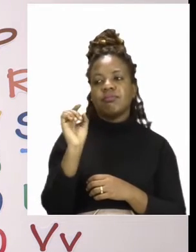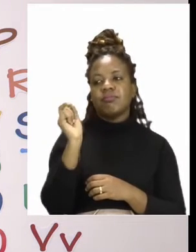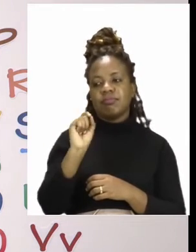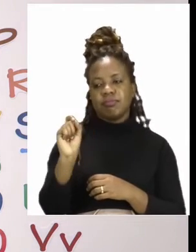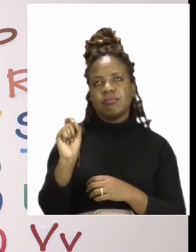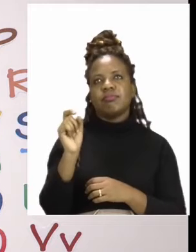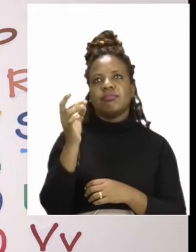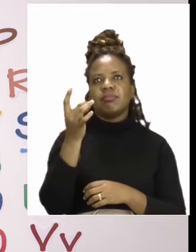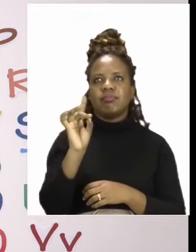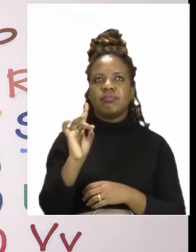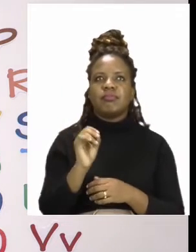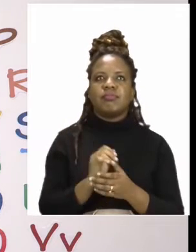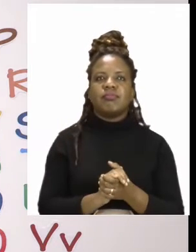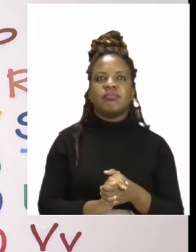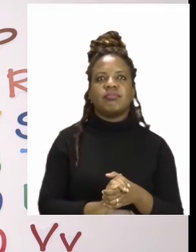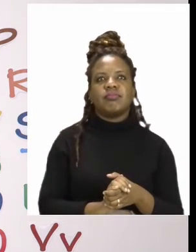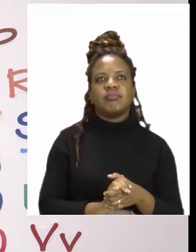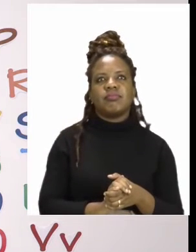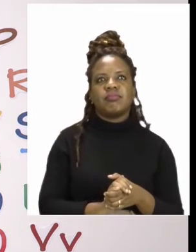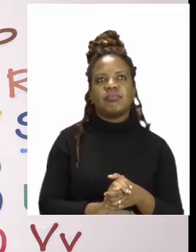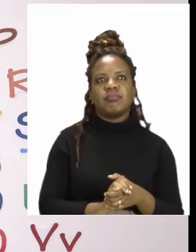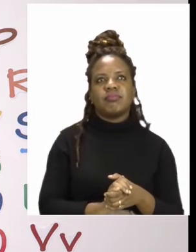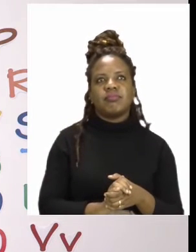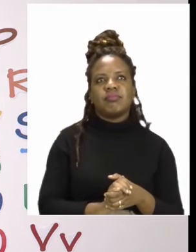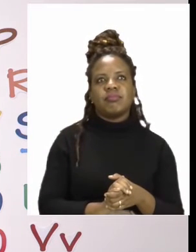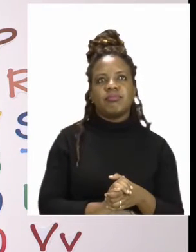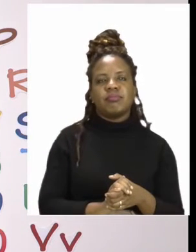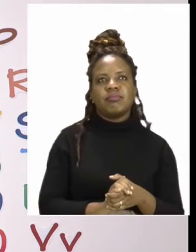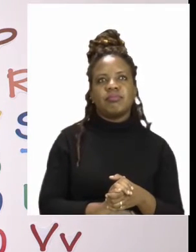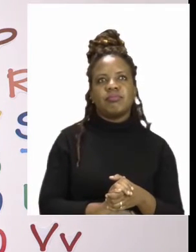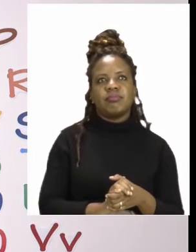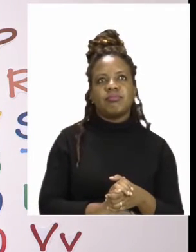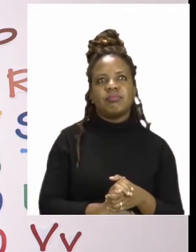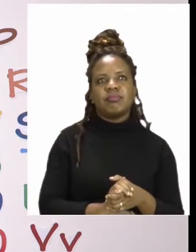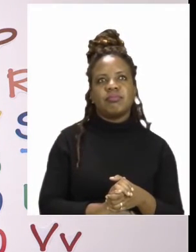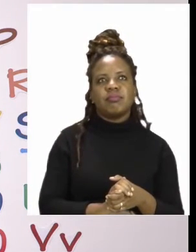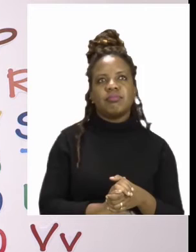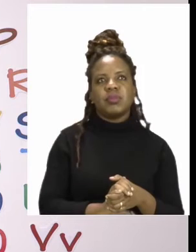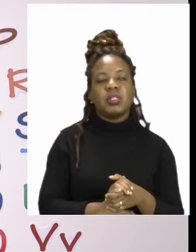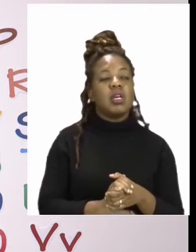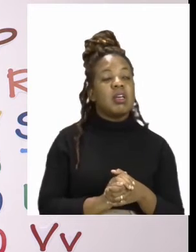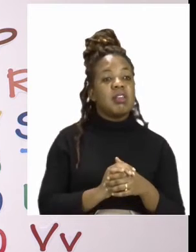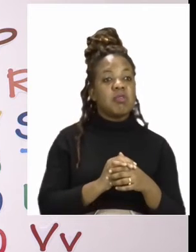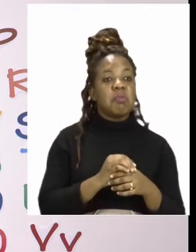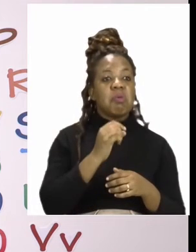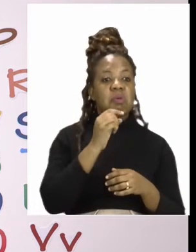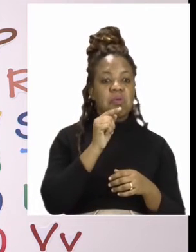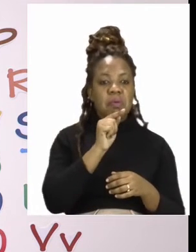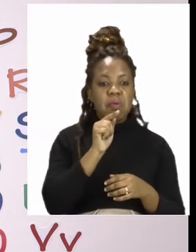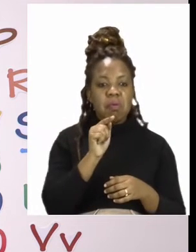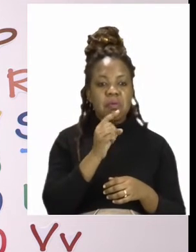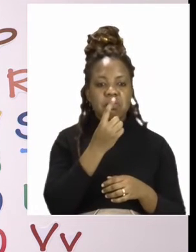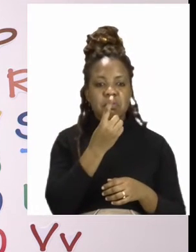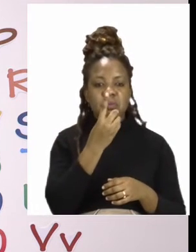we counted exactly how many leaves. If you start by counting, then you're not estimating at all. So you